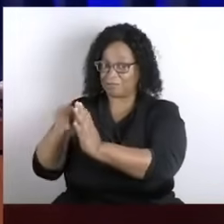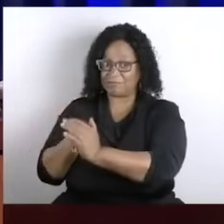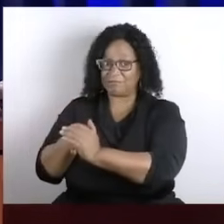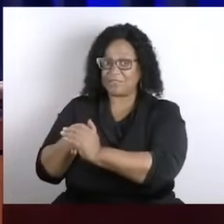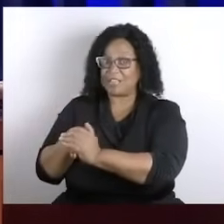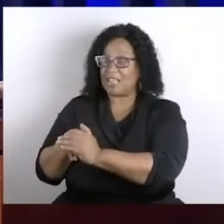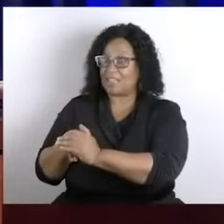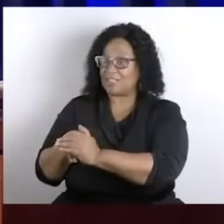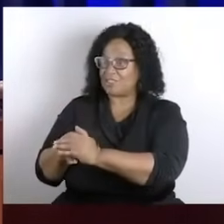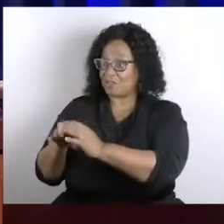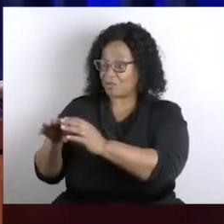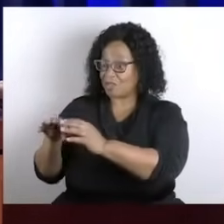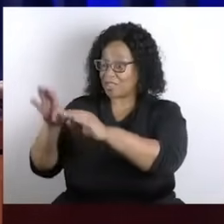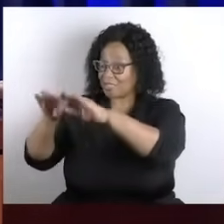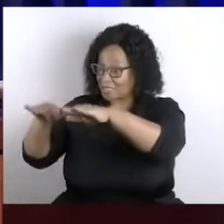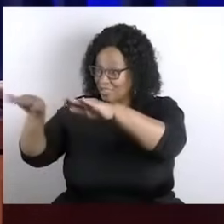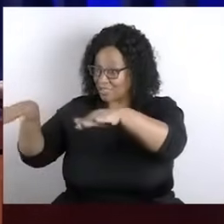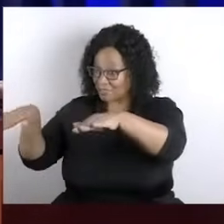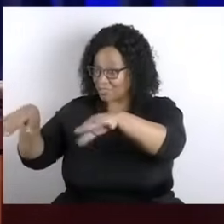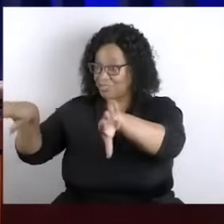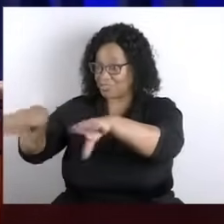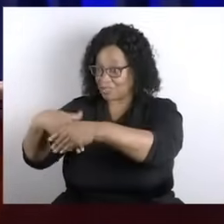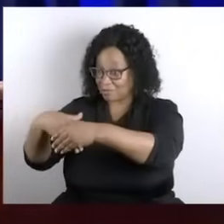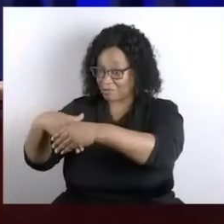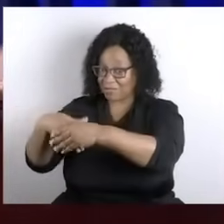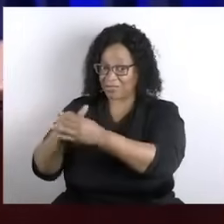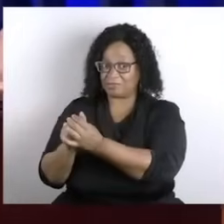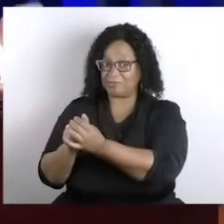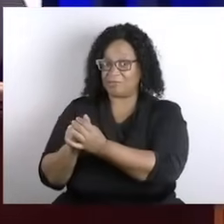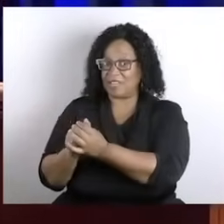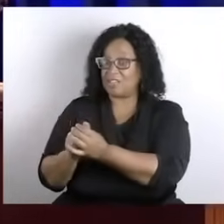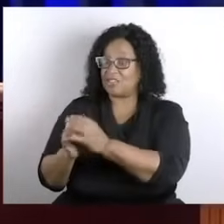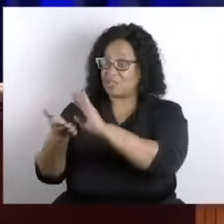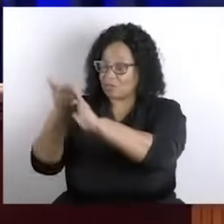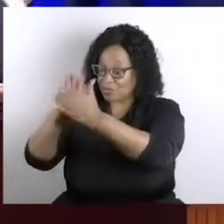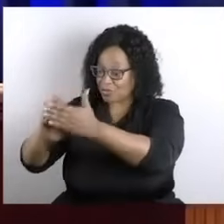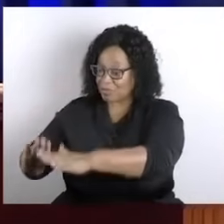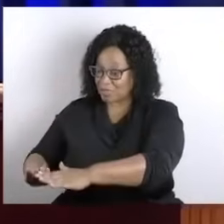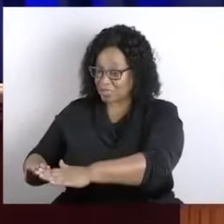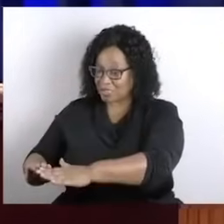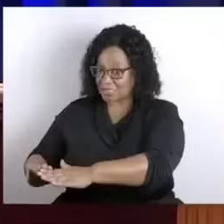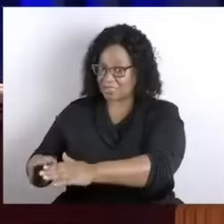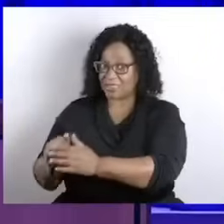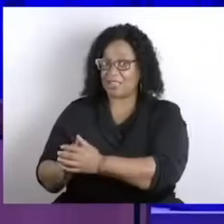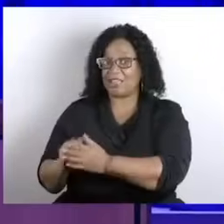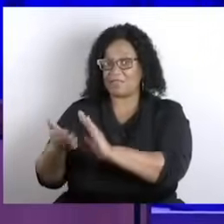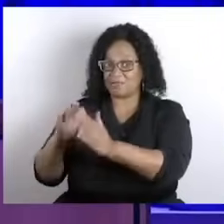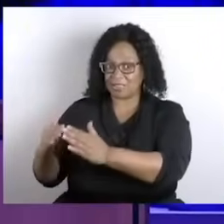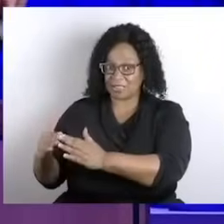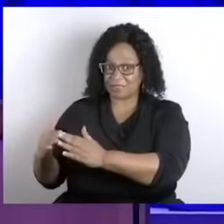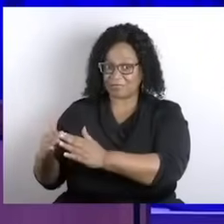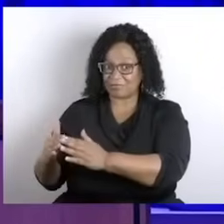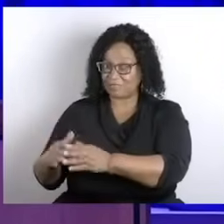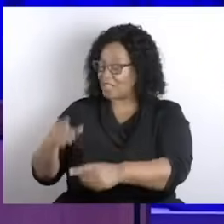I want you to seek the peace of the city, for if the city has peace, you will have peace as well. He literally says you cannot just sit